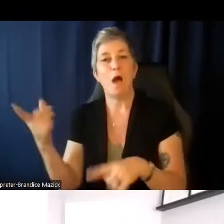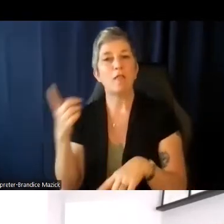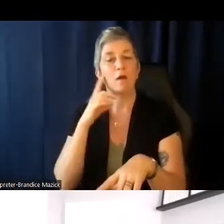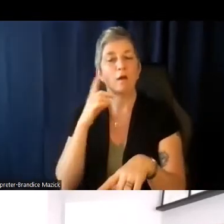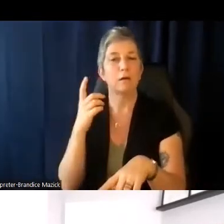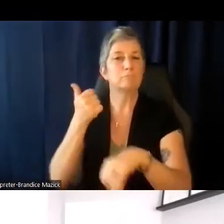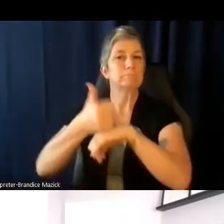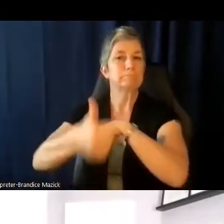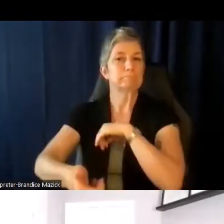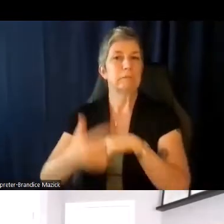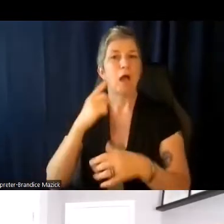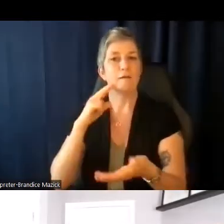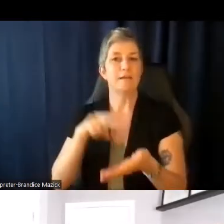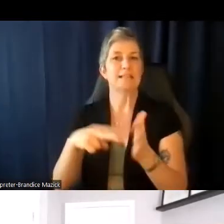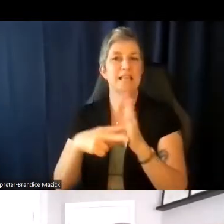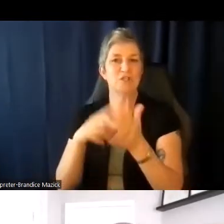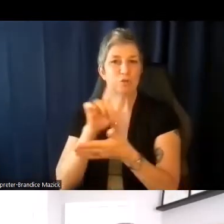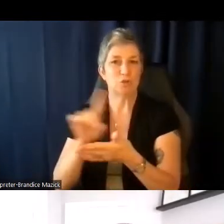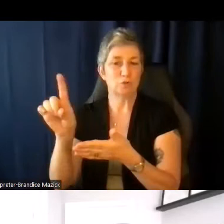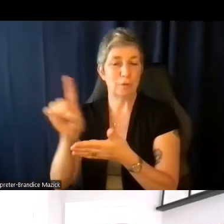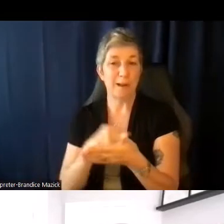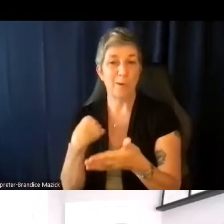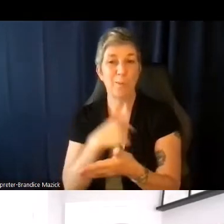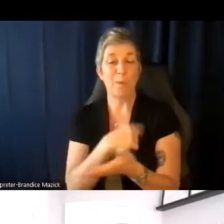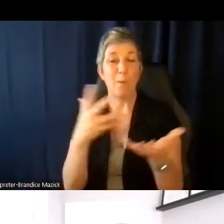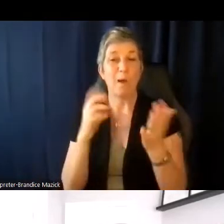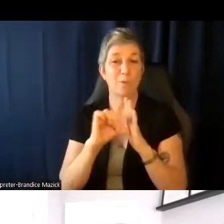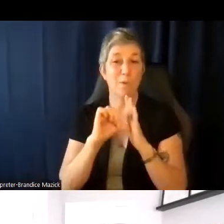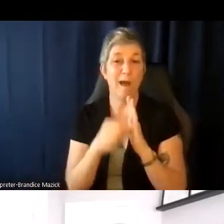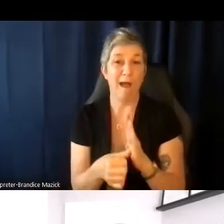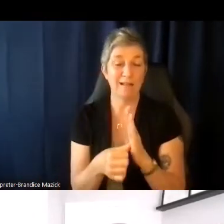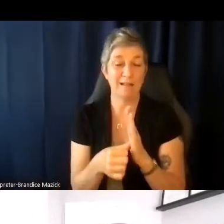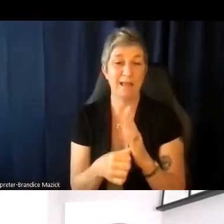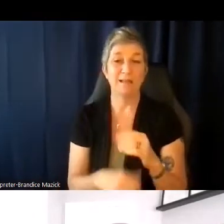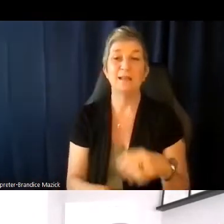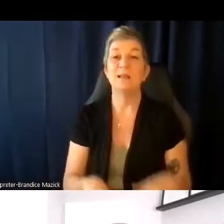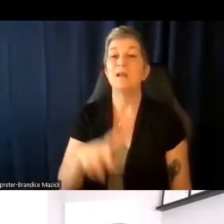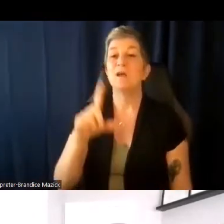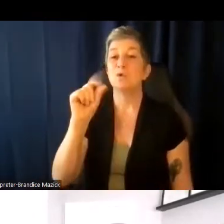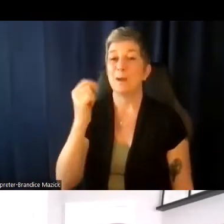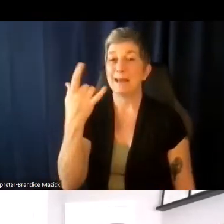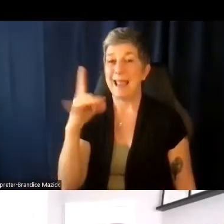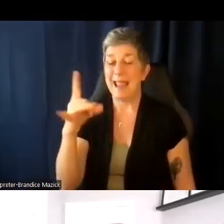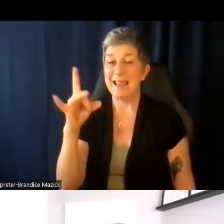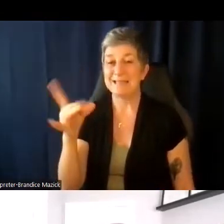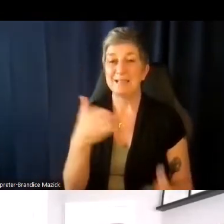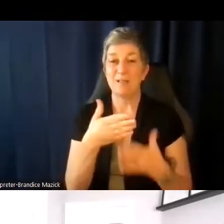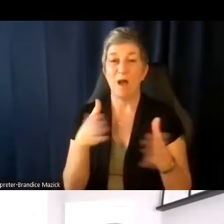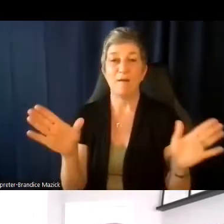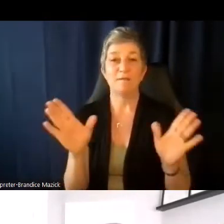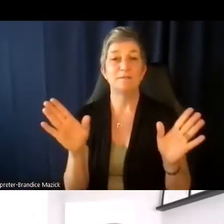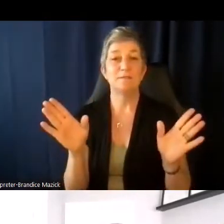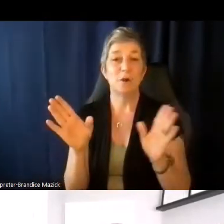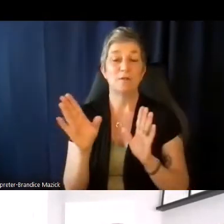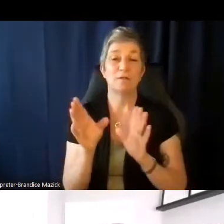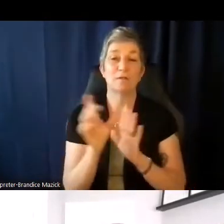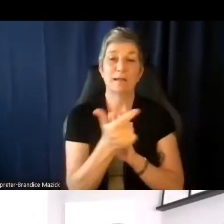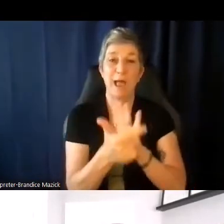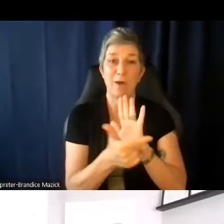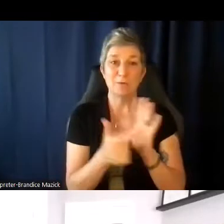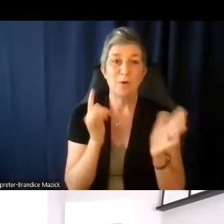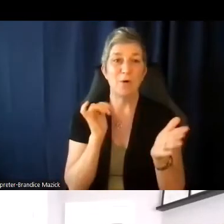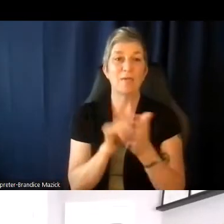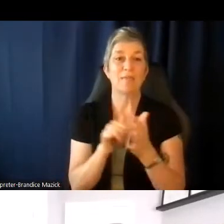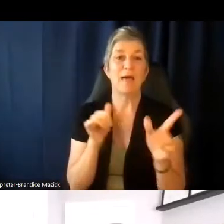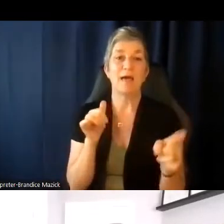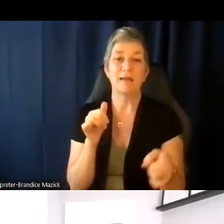intentional discrimination. And we definitely want to highlight the 2018 Office of General Counsel Elements of Proof memo